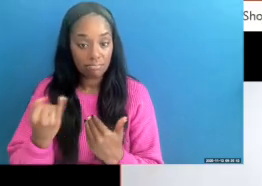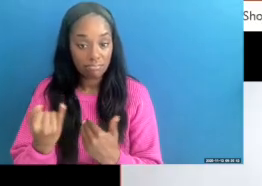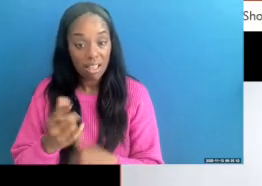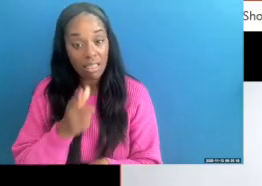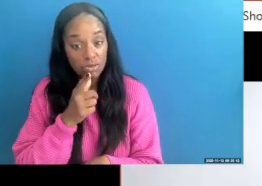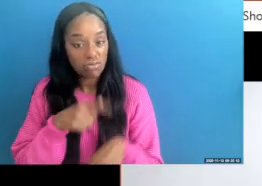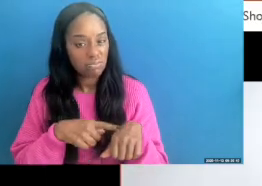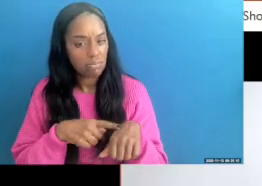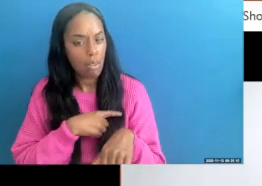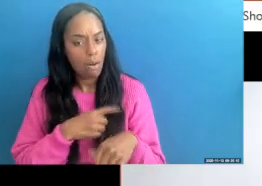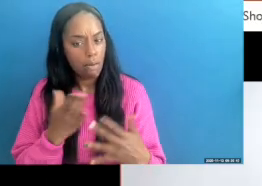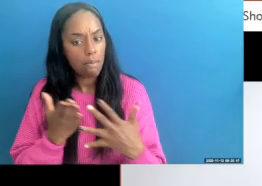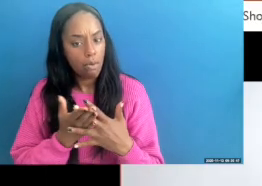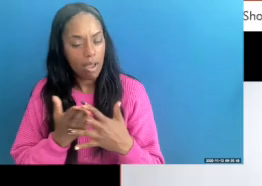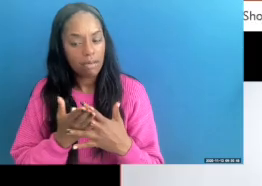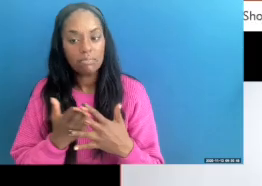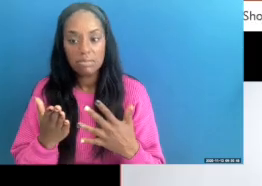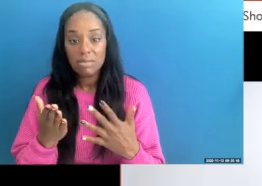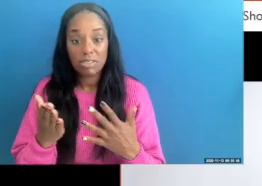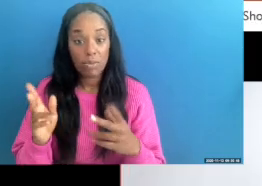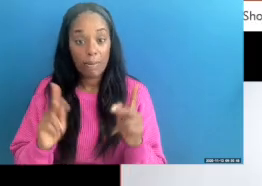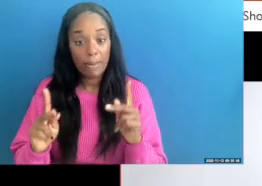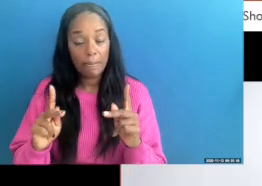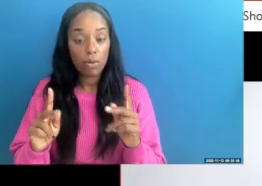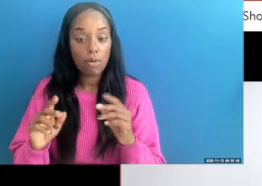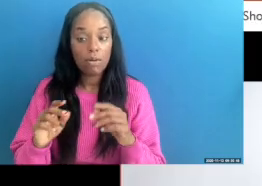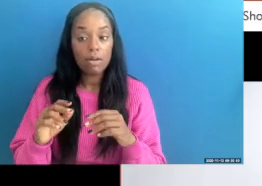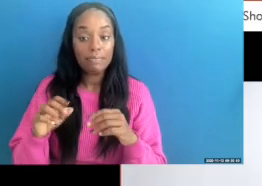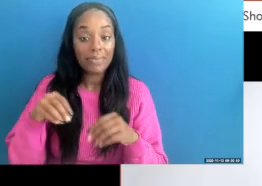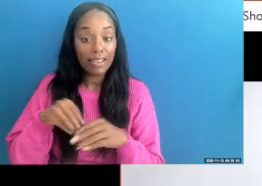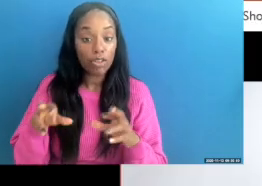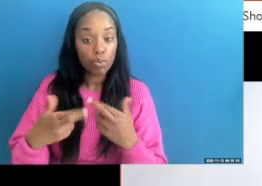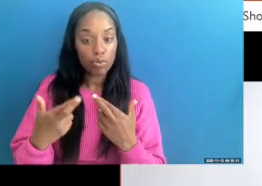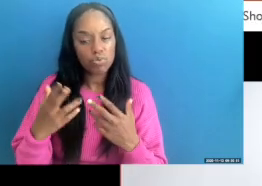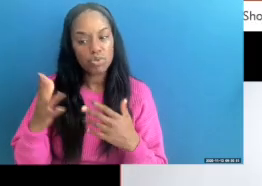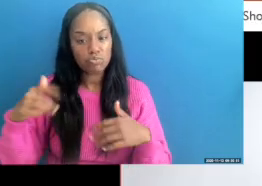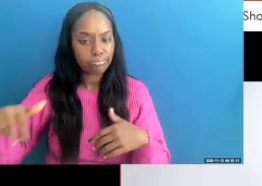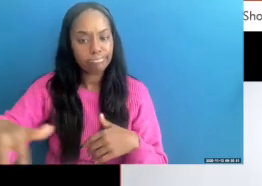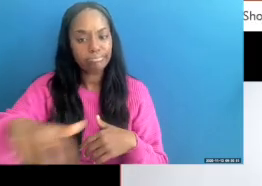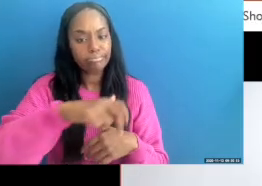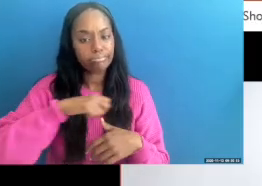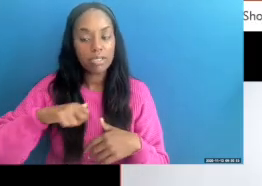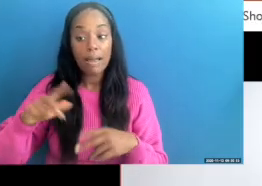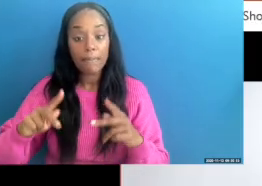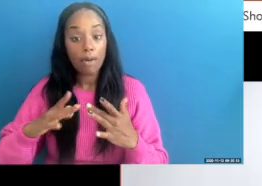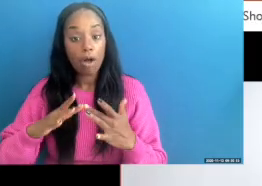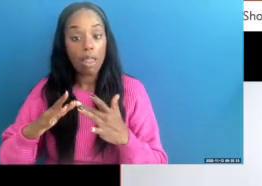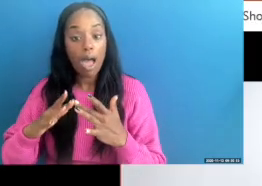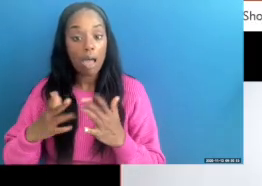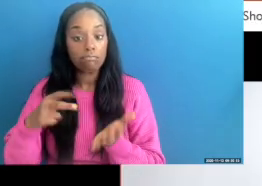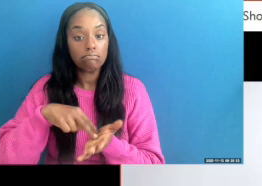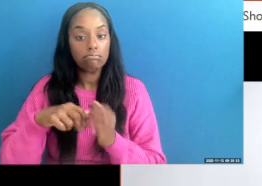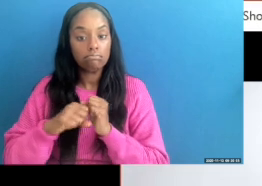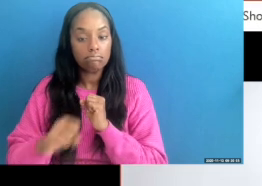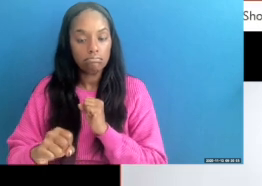lunchtime, give folks an opportunity in the room to get out and folks to stretch online. And then we'll regroup to join our afternoon